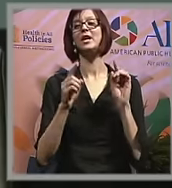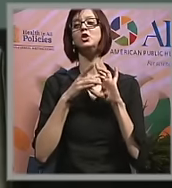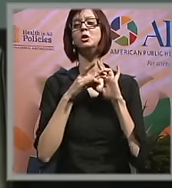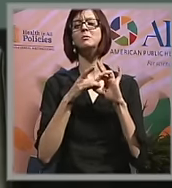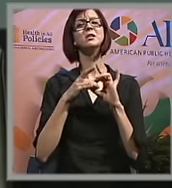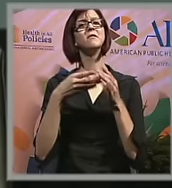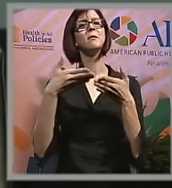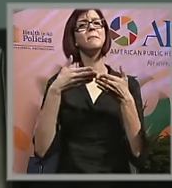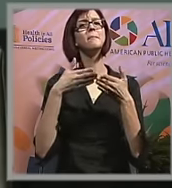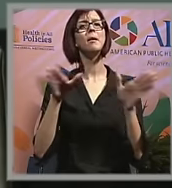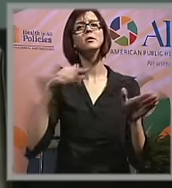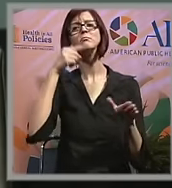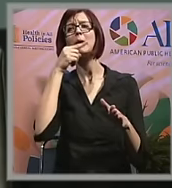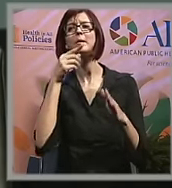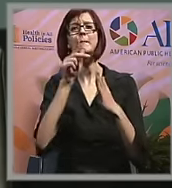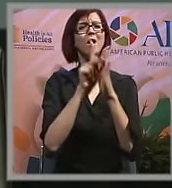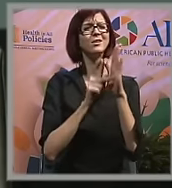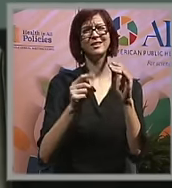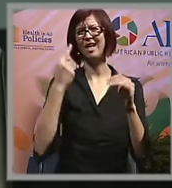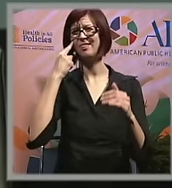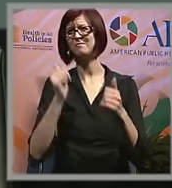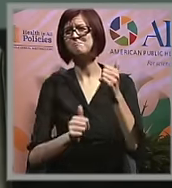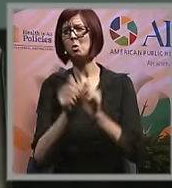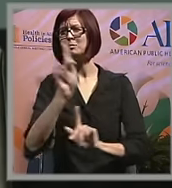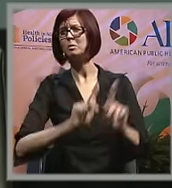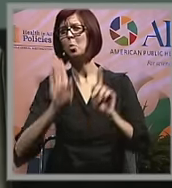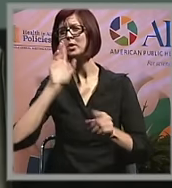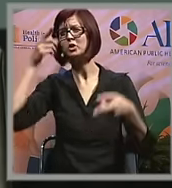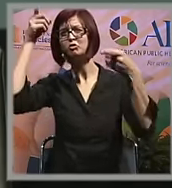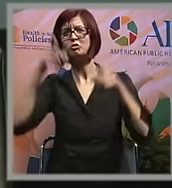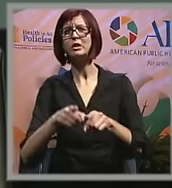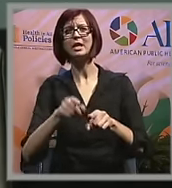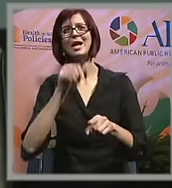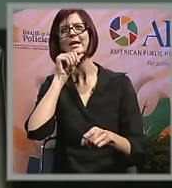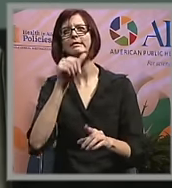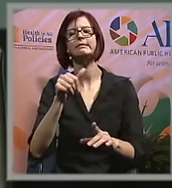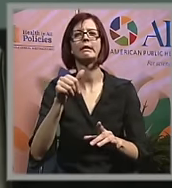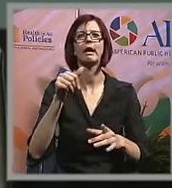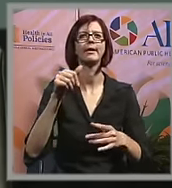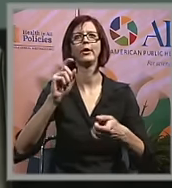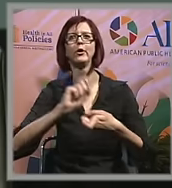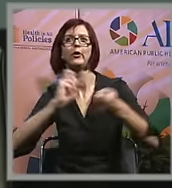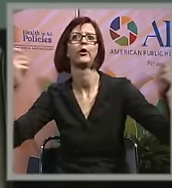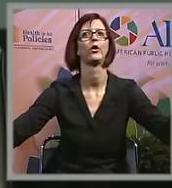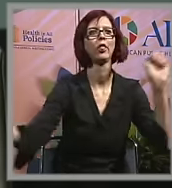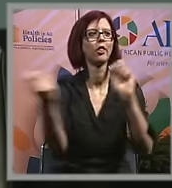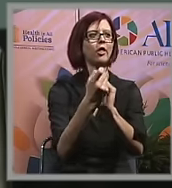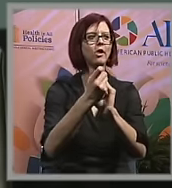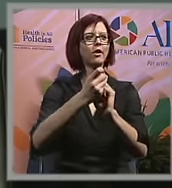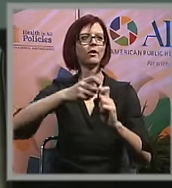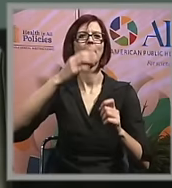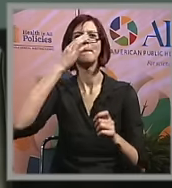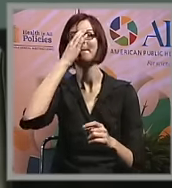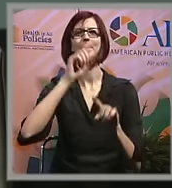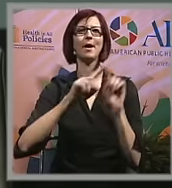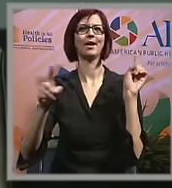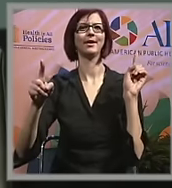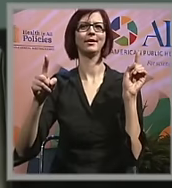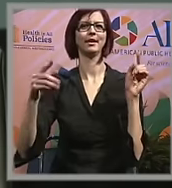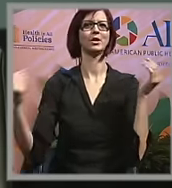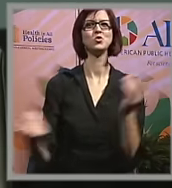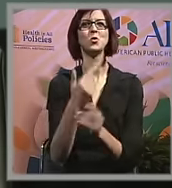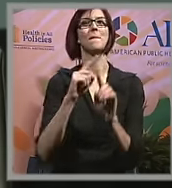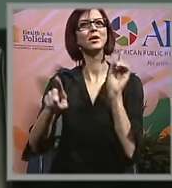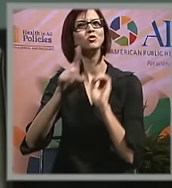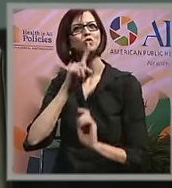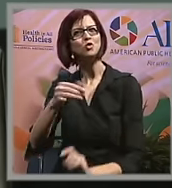public policy, I think most folks would agree, and it's not groundbreaking, people have said it over and over, but I believe that it's true that when